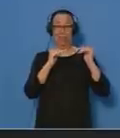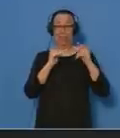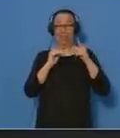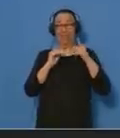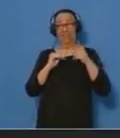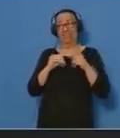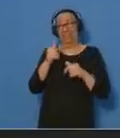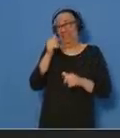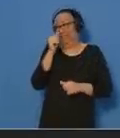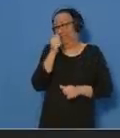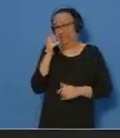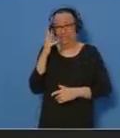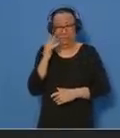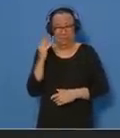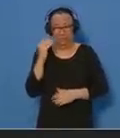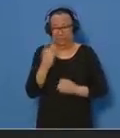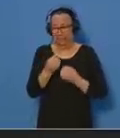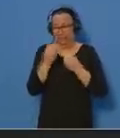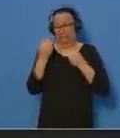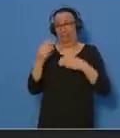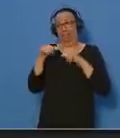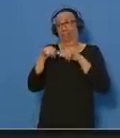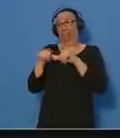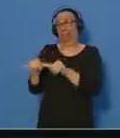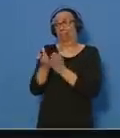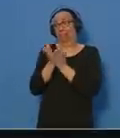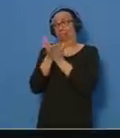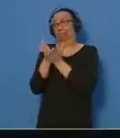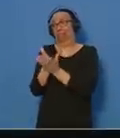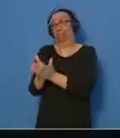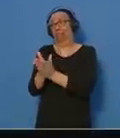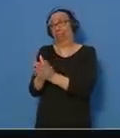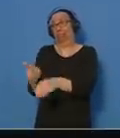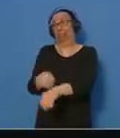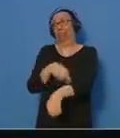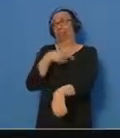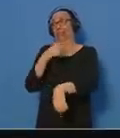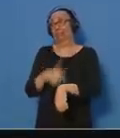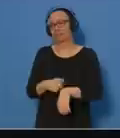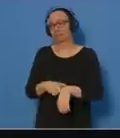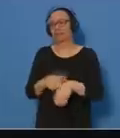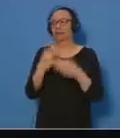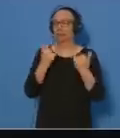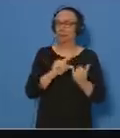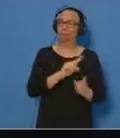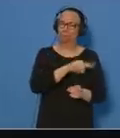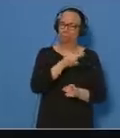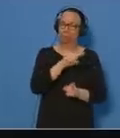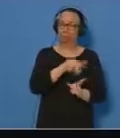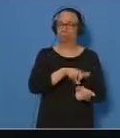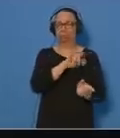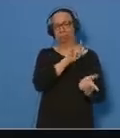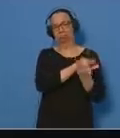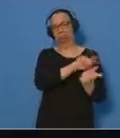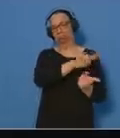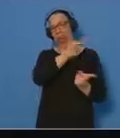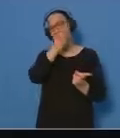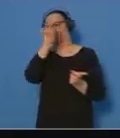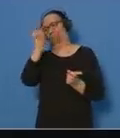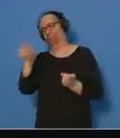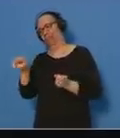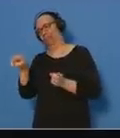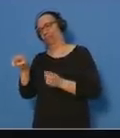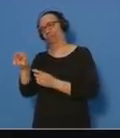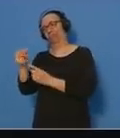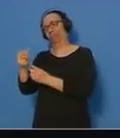an ordeal not being able to get off that boat for a while, and now they're going to go to some of our finest facilities to remain in another 14 days of quarantine. But I'm